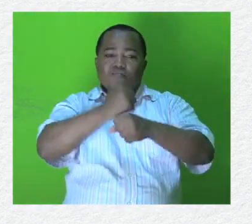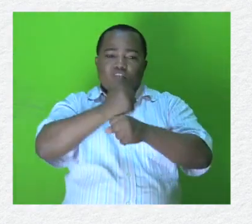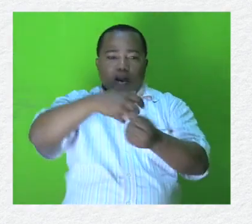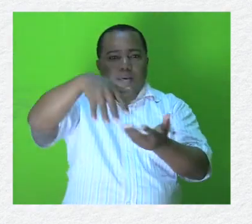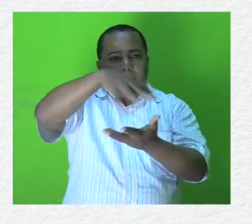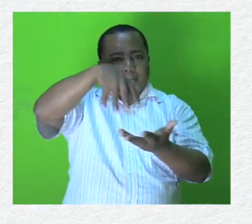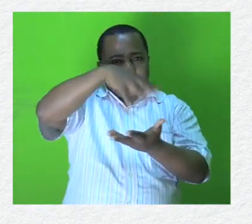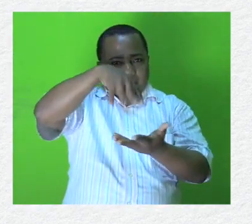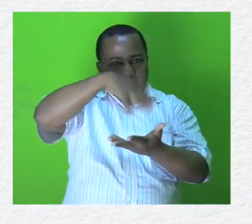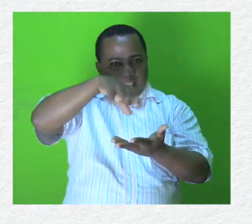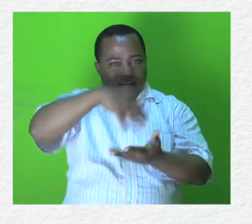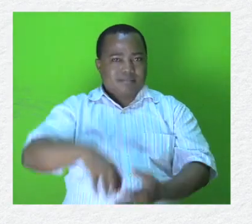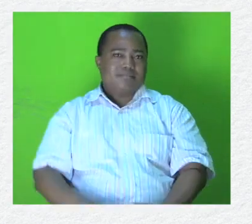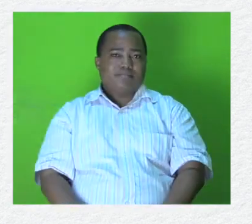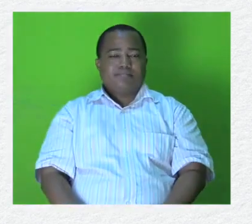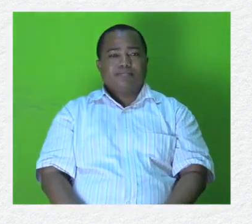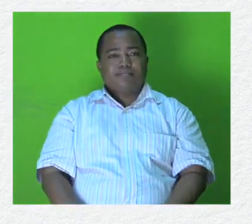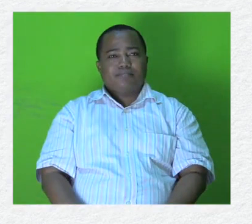mixture.